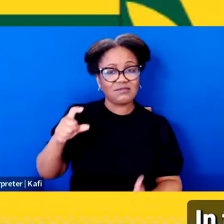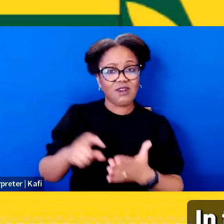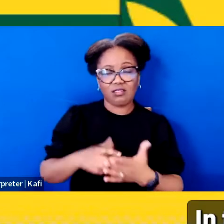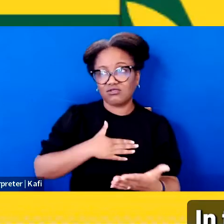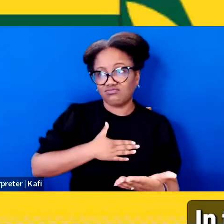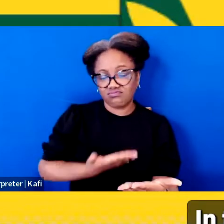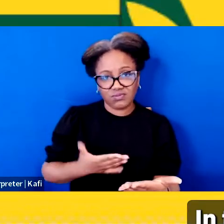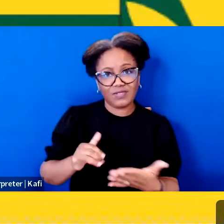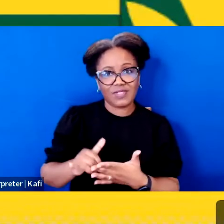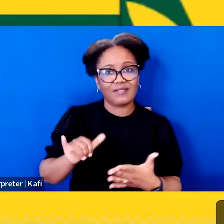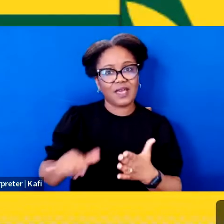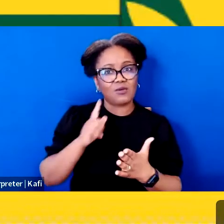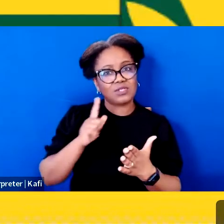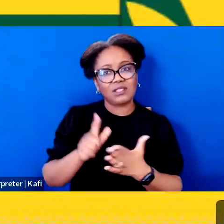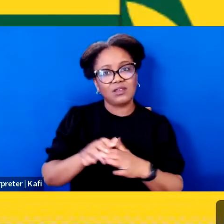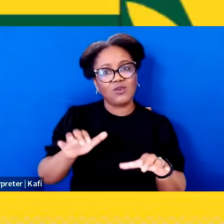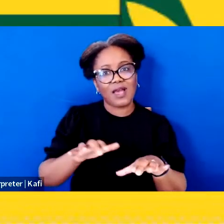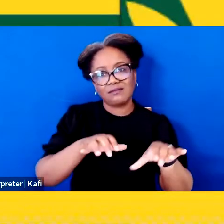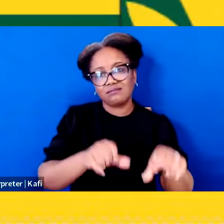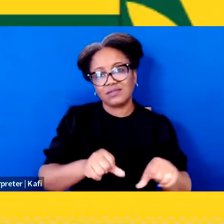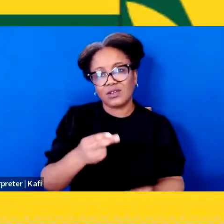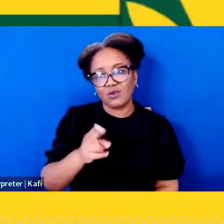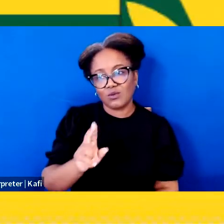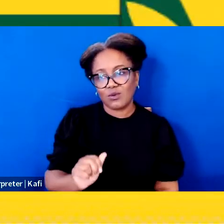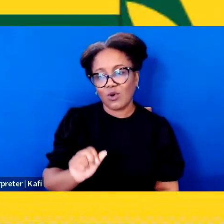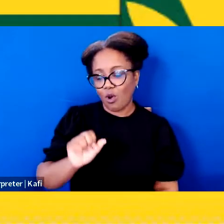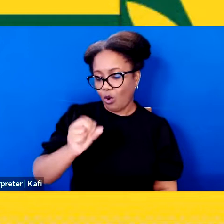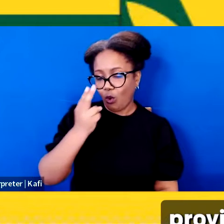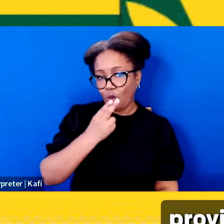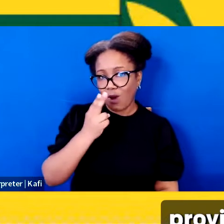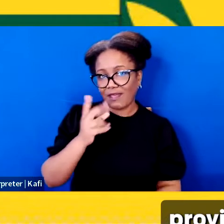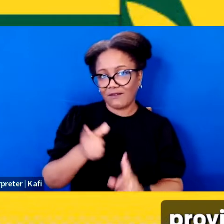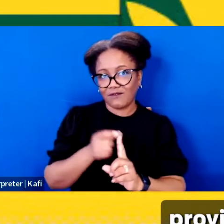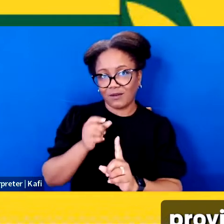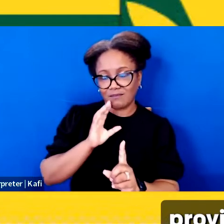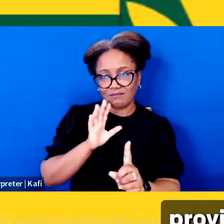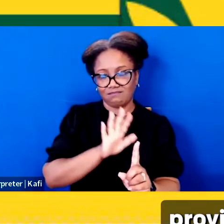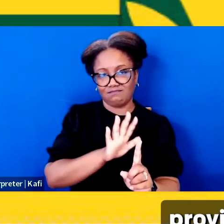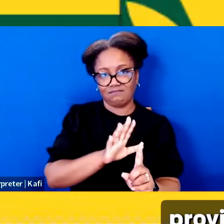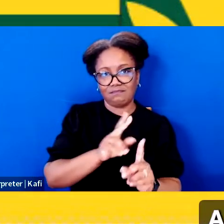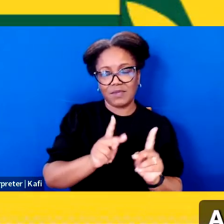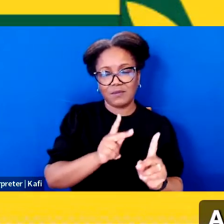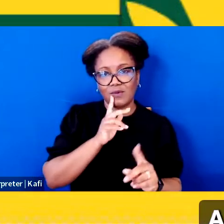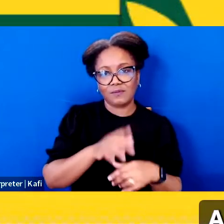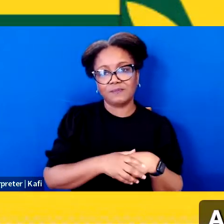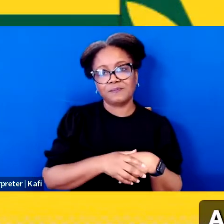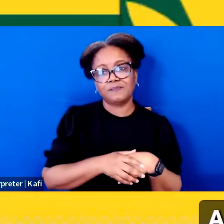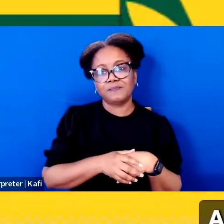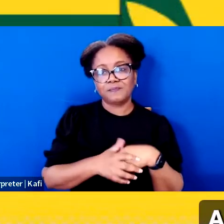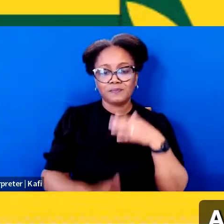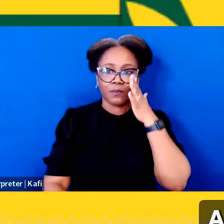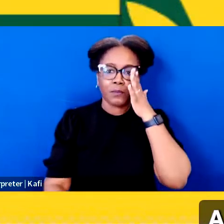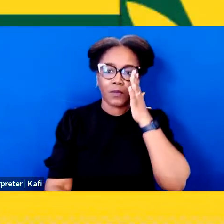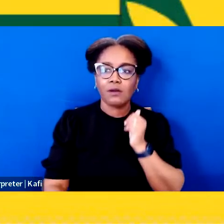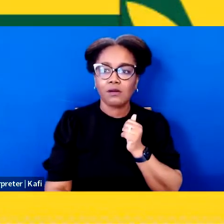In the United States, Hawaiians remain excluded from US domestic policy, which provides some Native American and Alaska Natives with